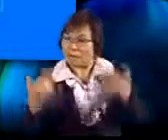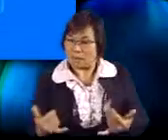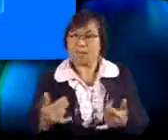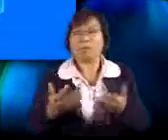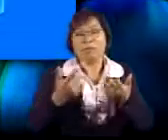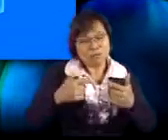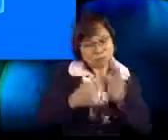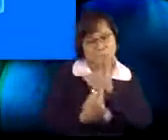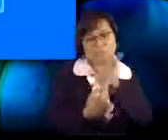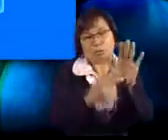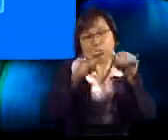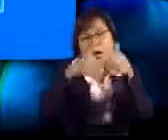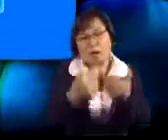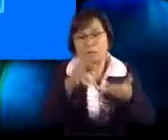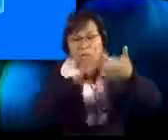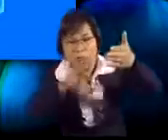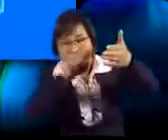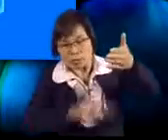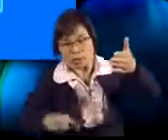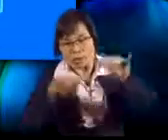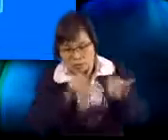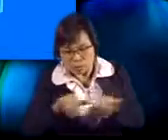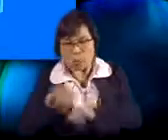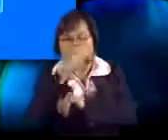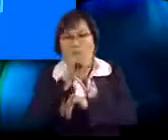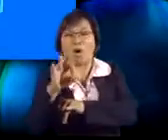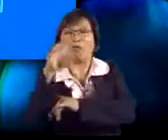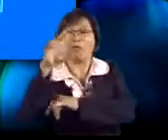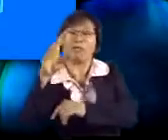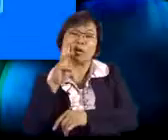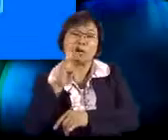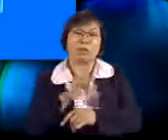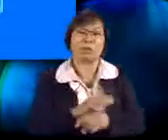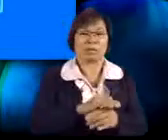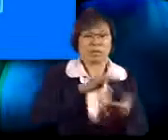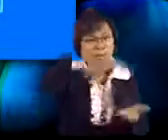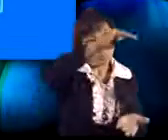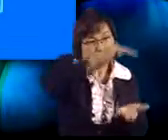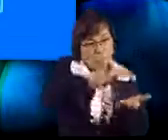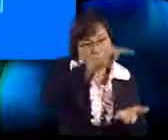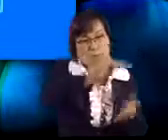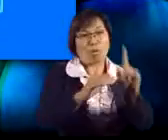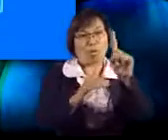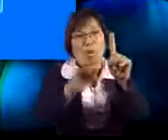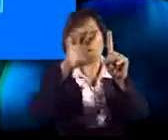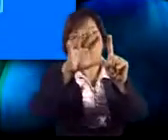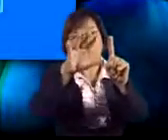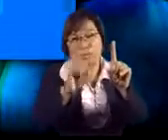me show you how to read measurement of liquid. The capacity of this beaker is